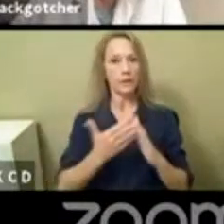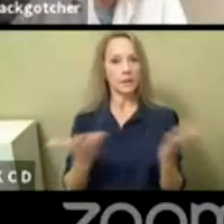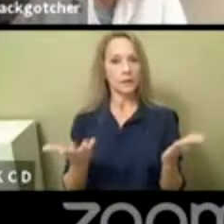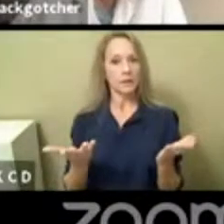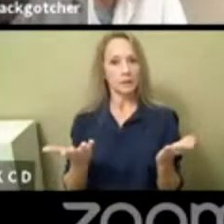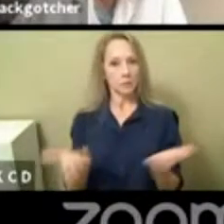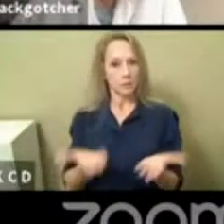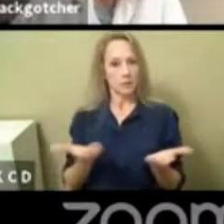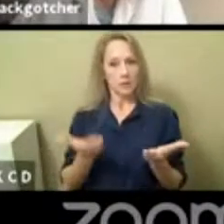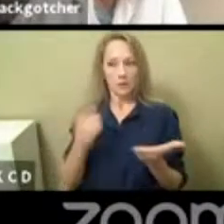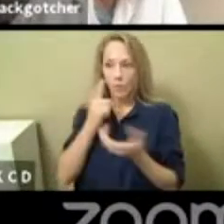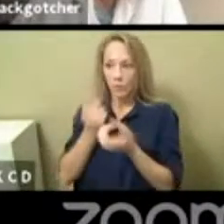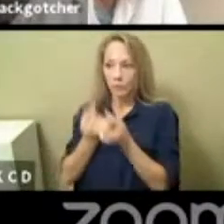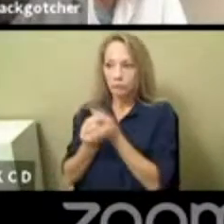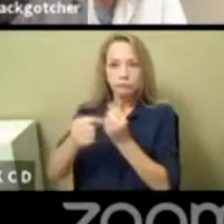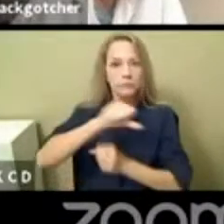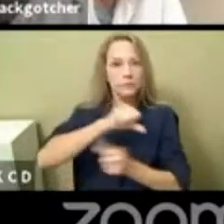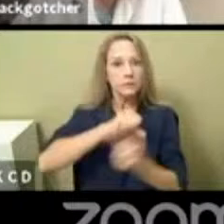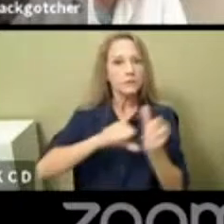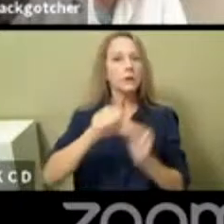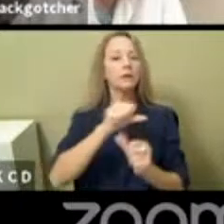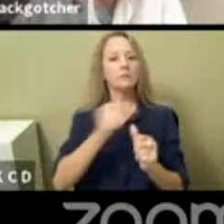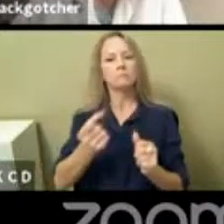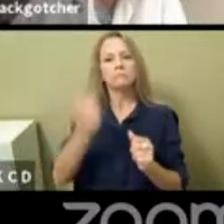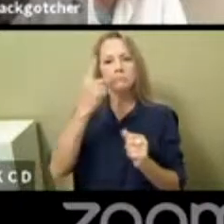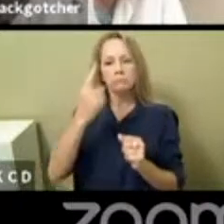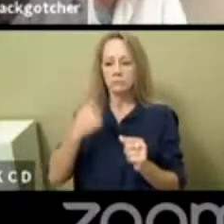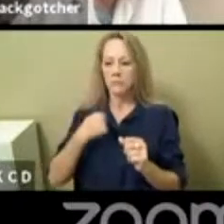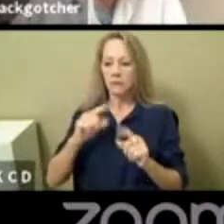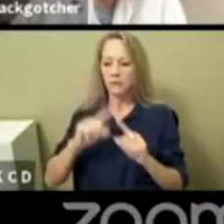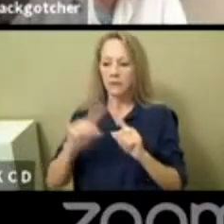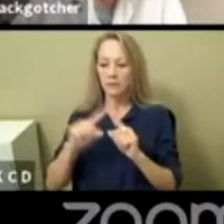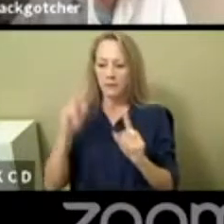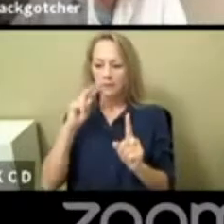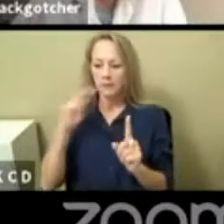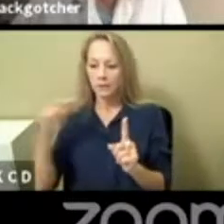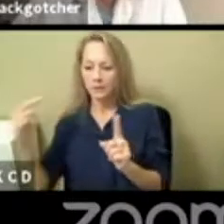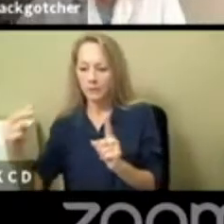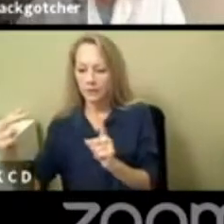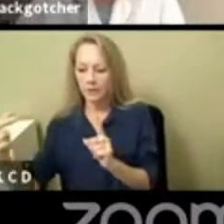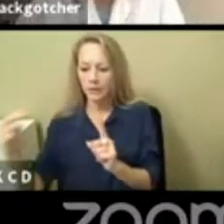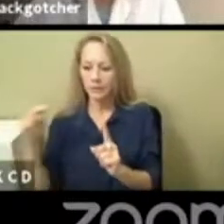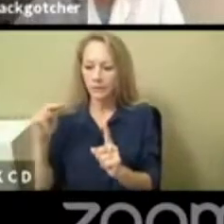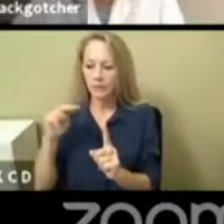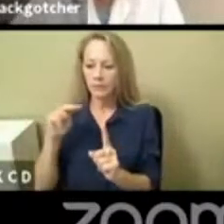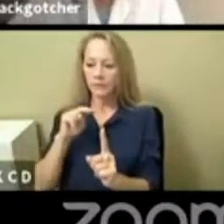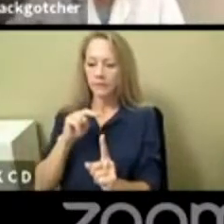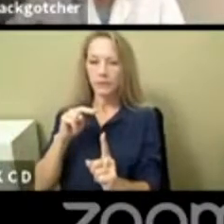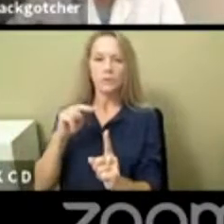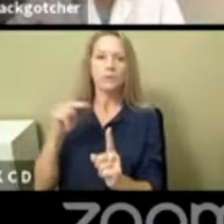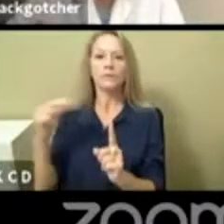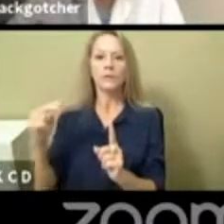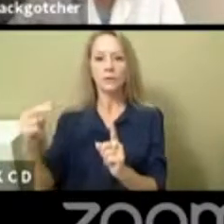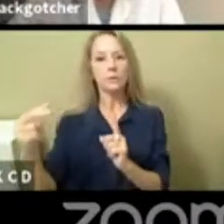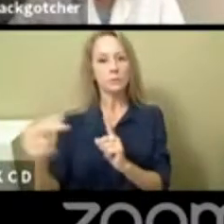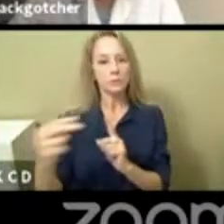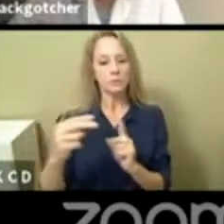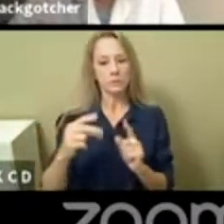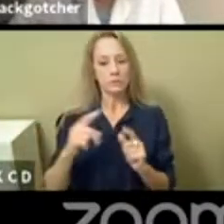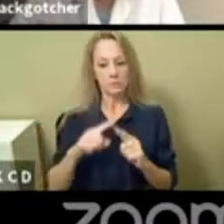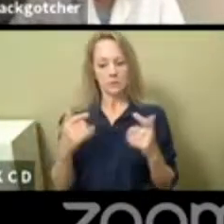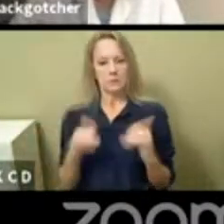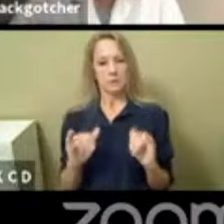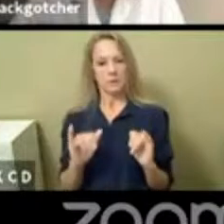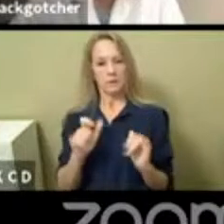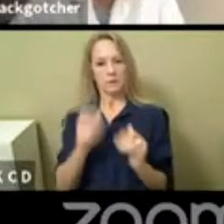people have views that are counter to what we think is the best way for public health, we need to still educate and try to get